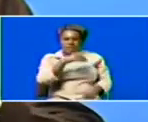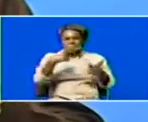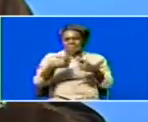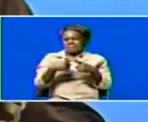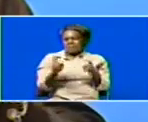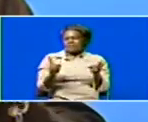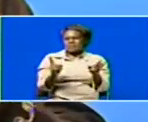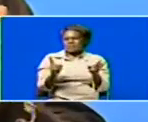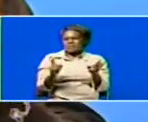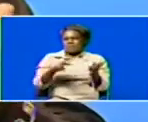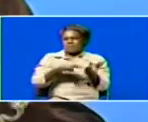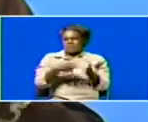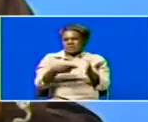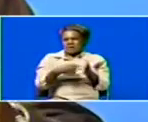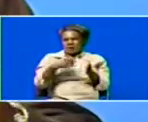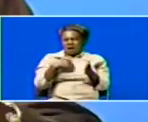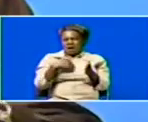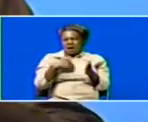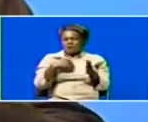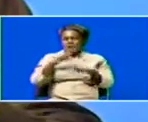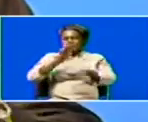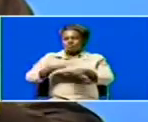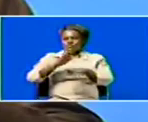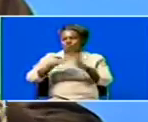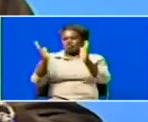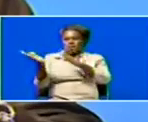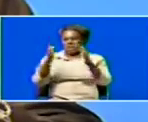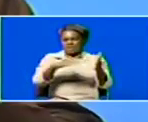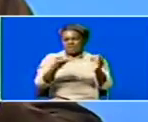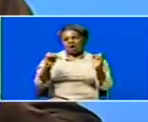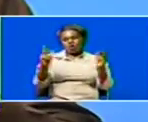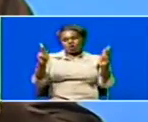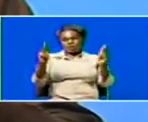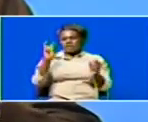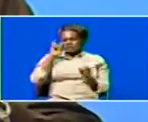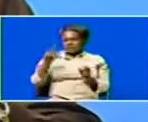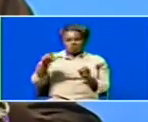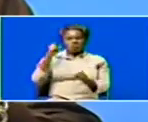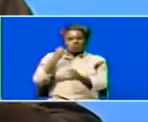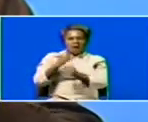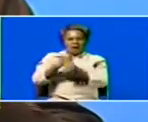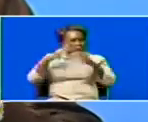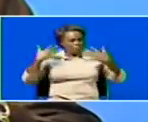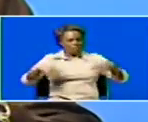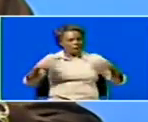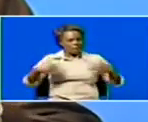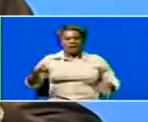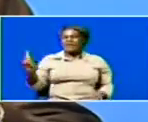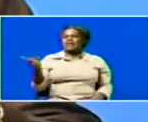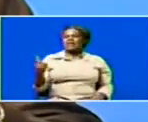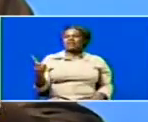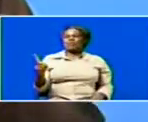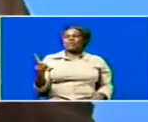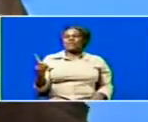that, means we have some cool weather. But things are okay, and I've seen you're doing some wonderful work in Nairobi that